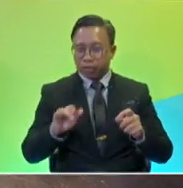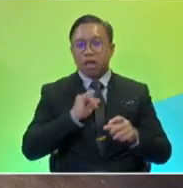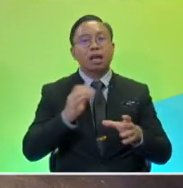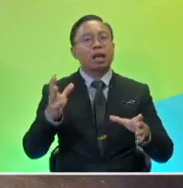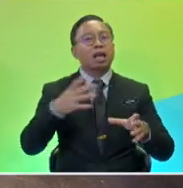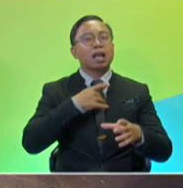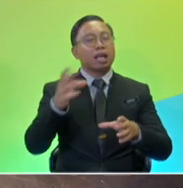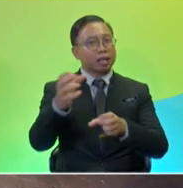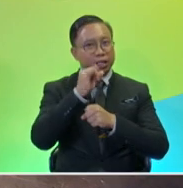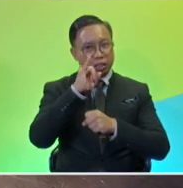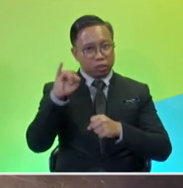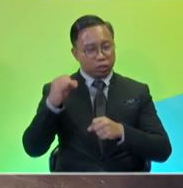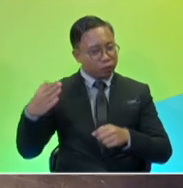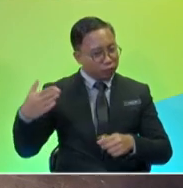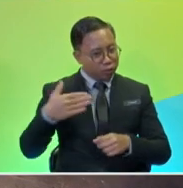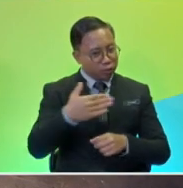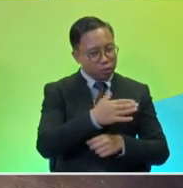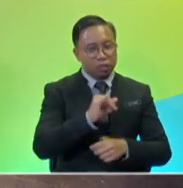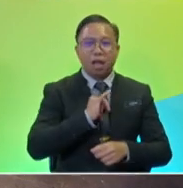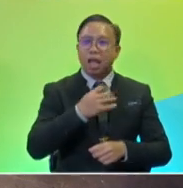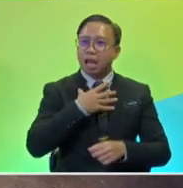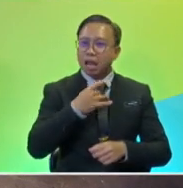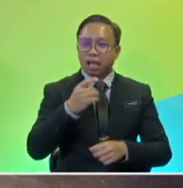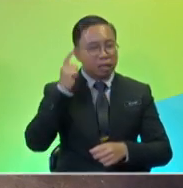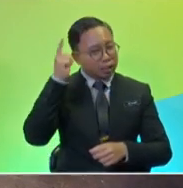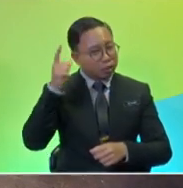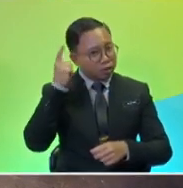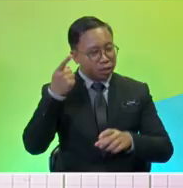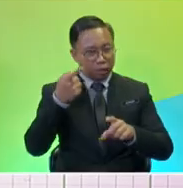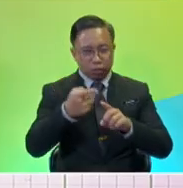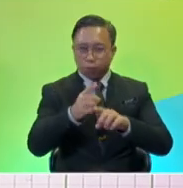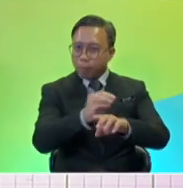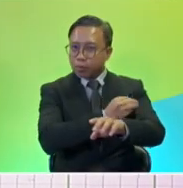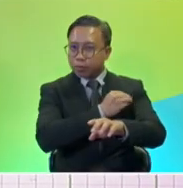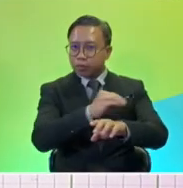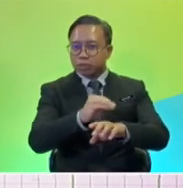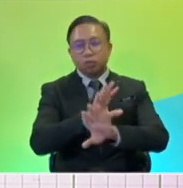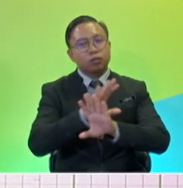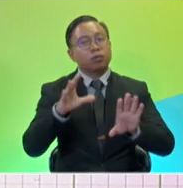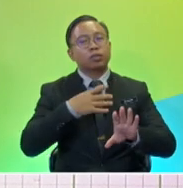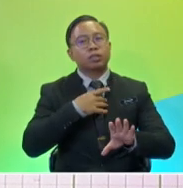catching fish. I like listening to music. And for dislike,